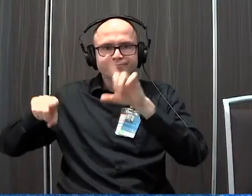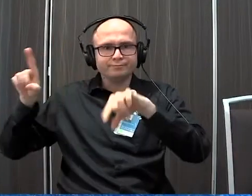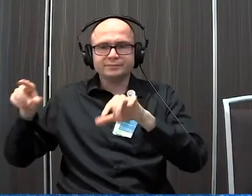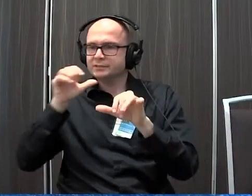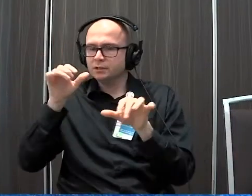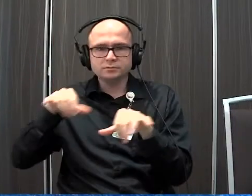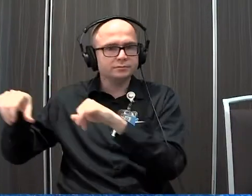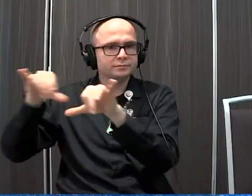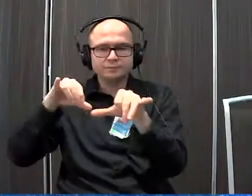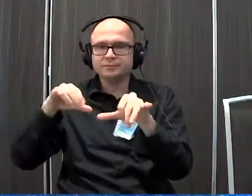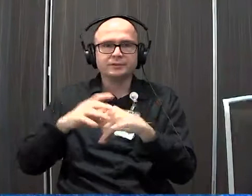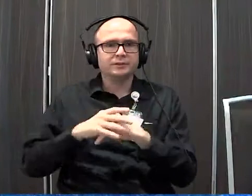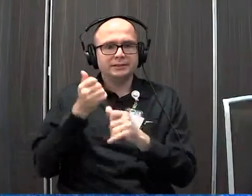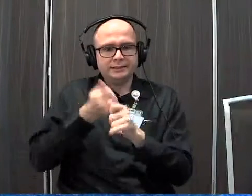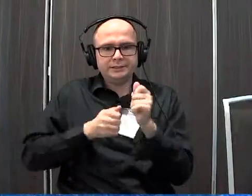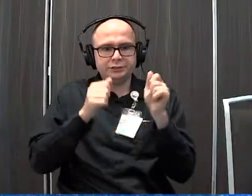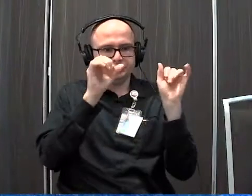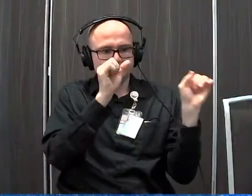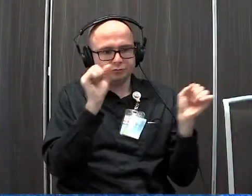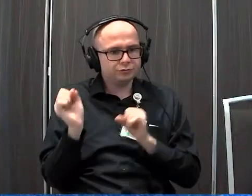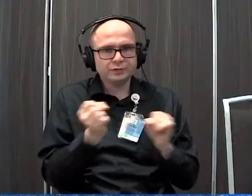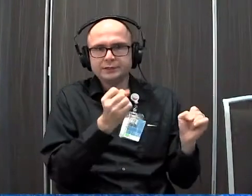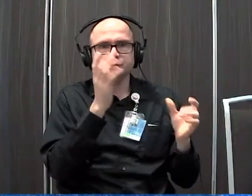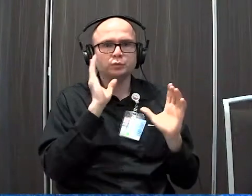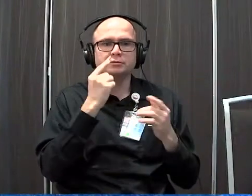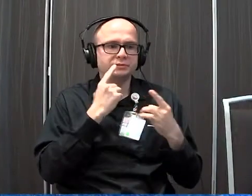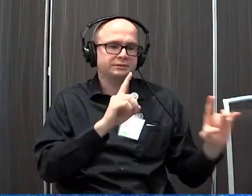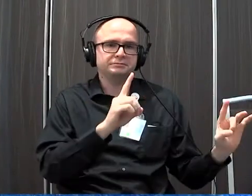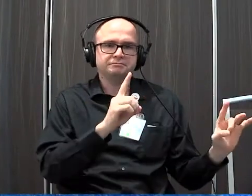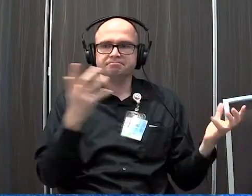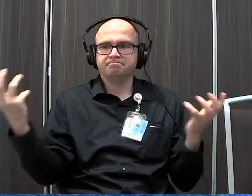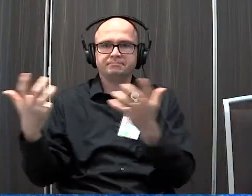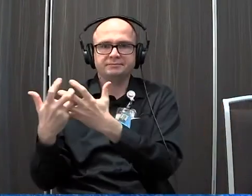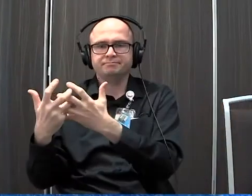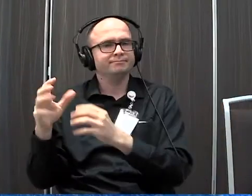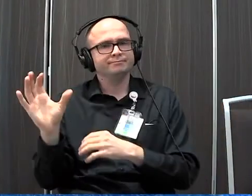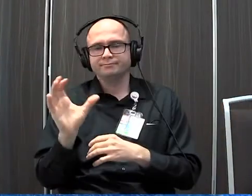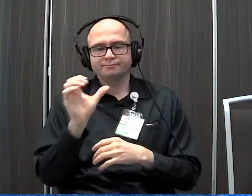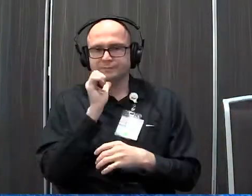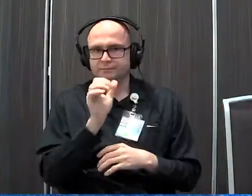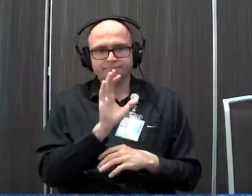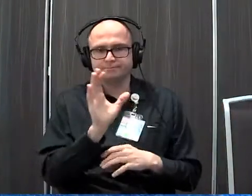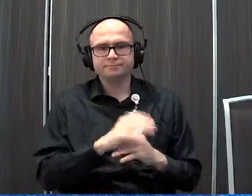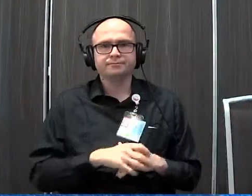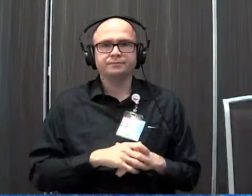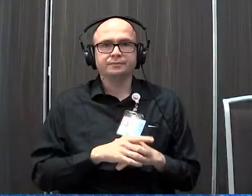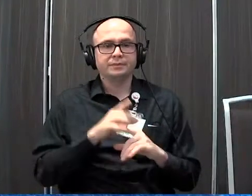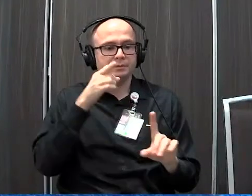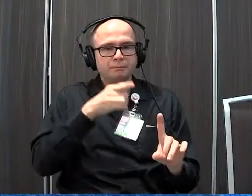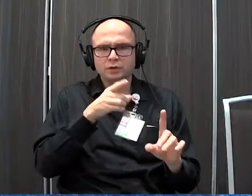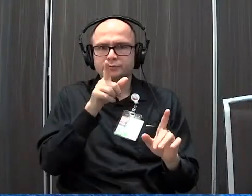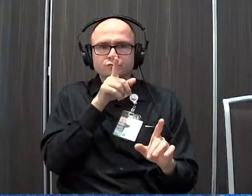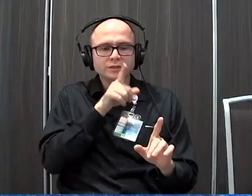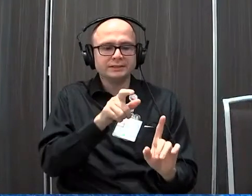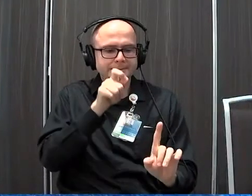say, okay, every single strategy here is going to work for every single student with charge. That's just not realistic. So the point of that is to really narrow it down to